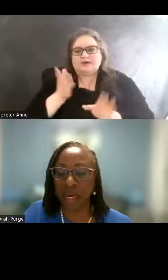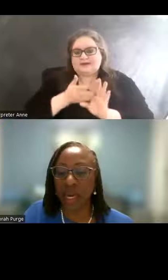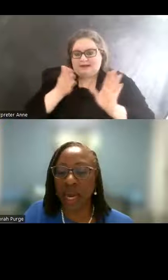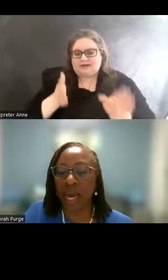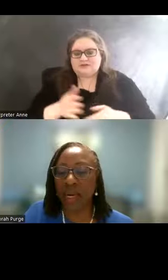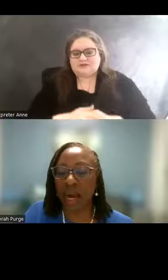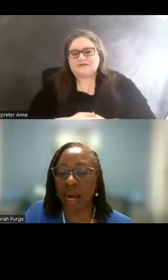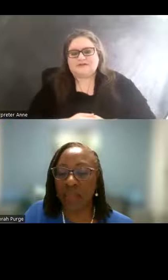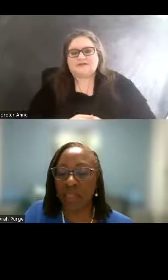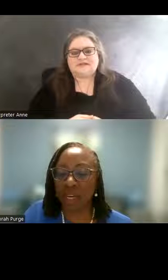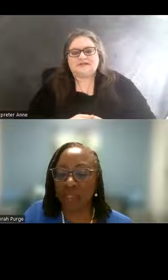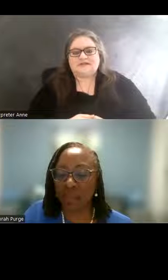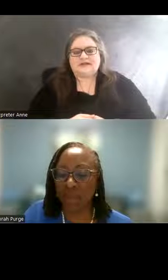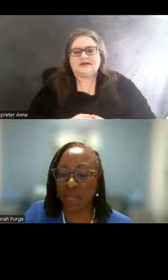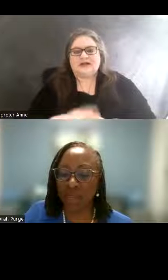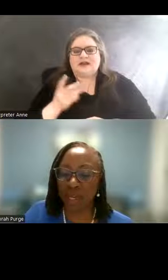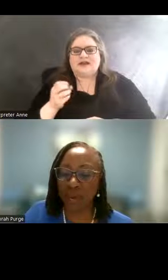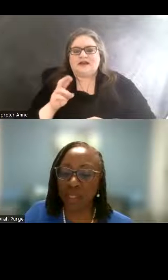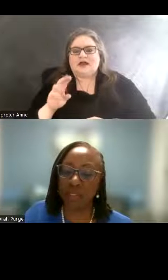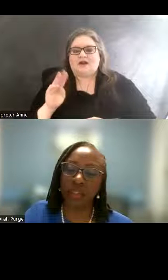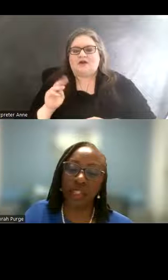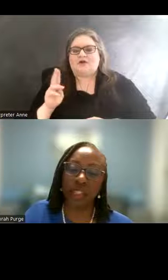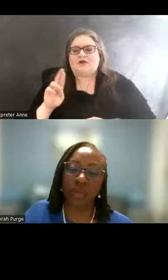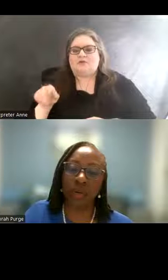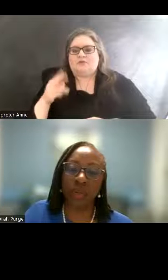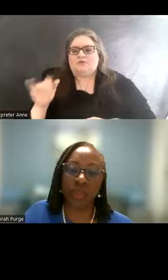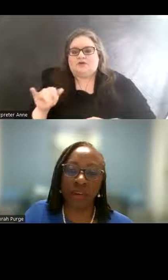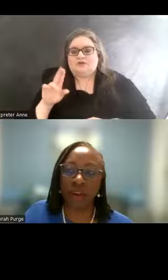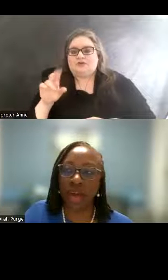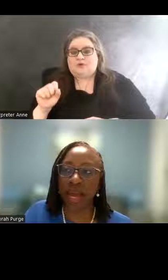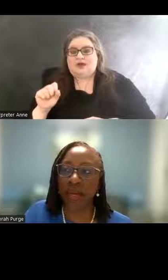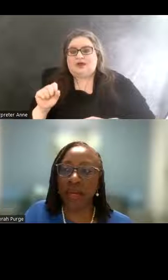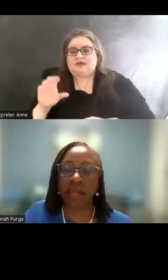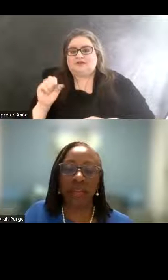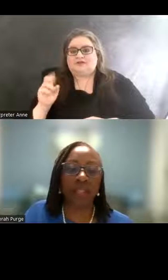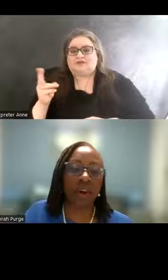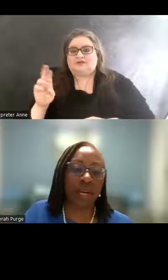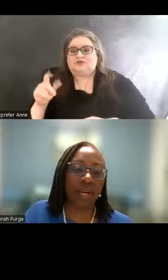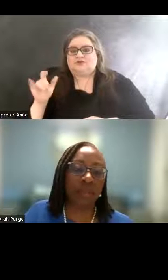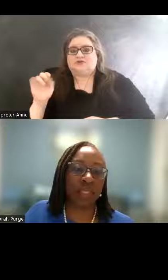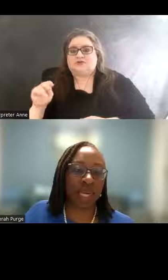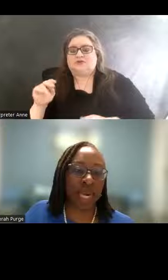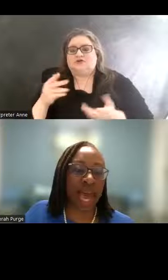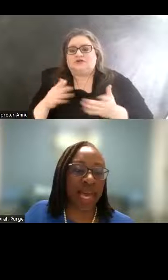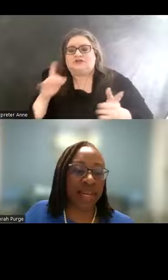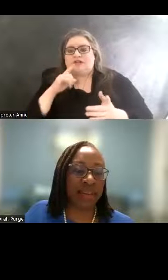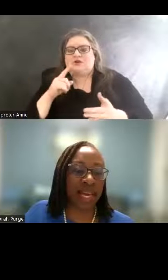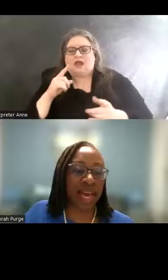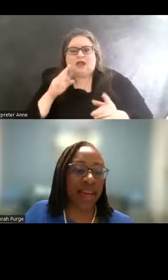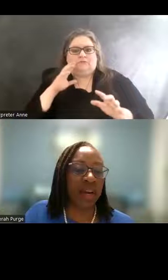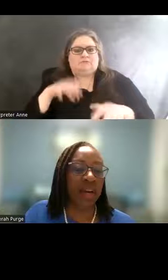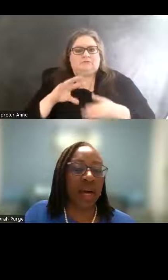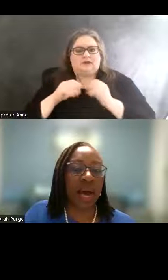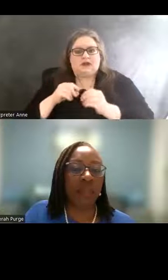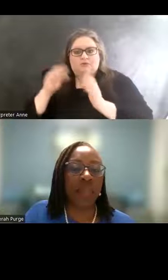psychologists, and Dr. Murthy, the U.S. Surgeon General, was there, and some startling numbers that he had, and he